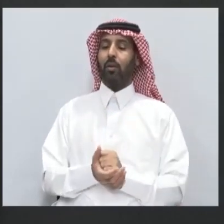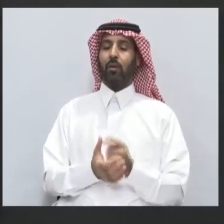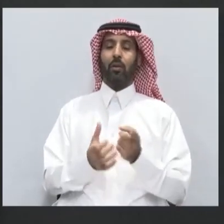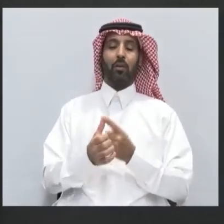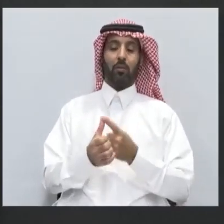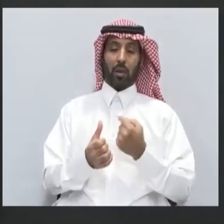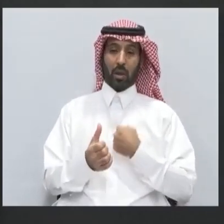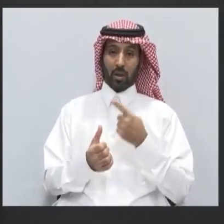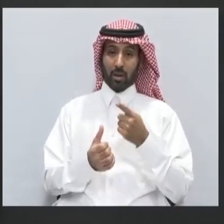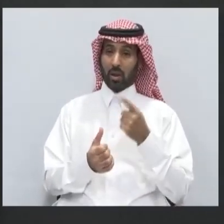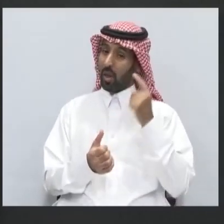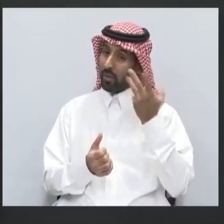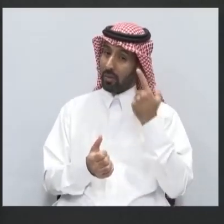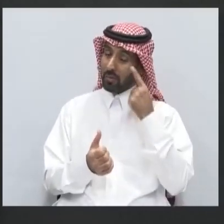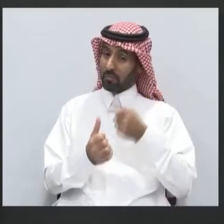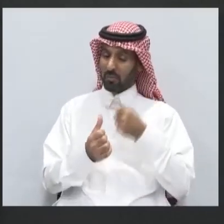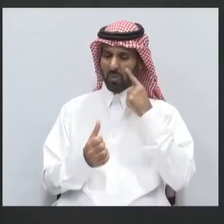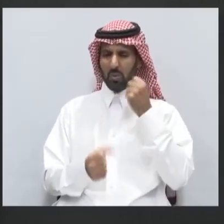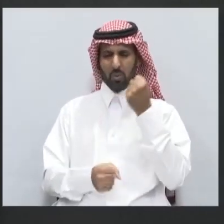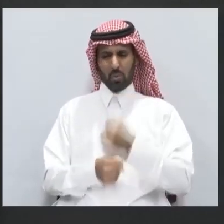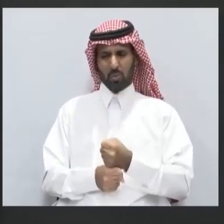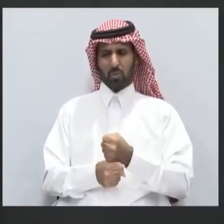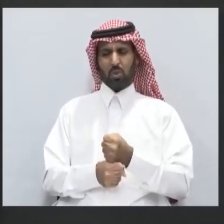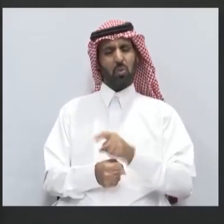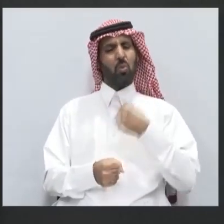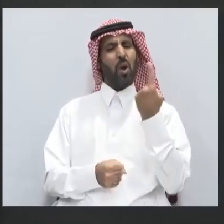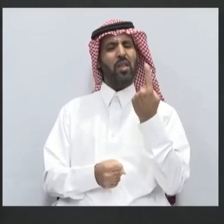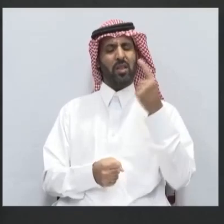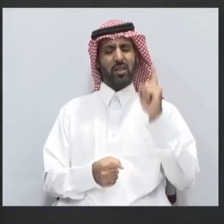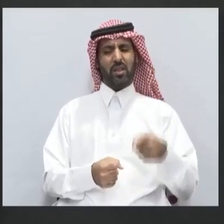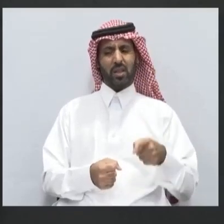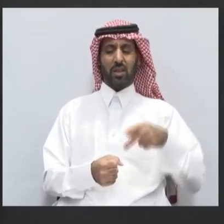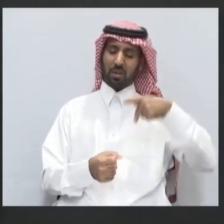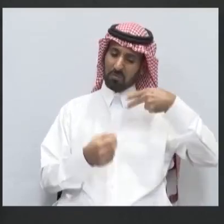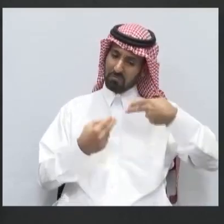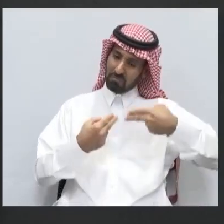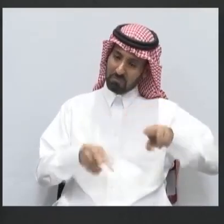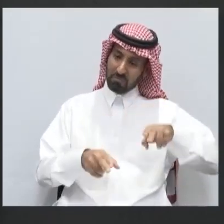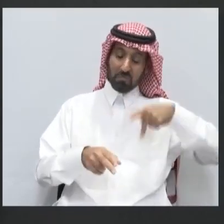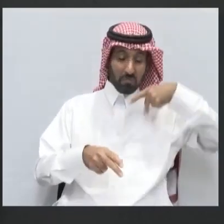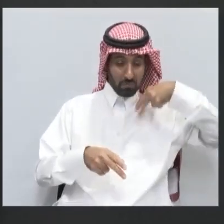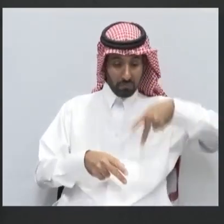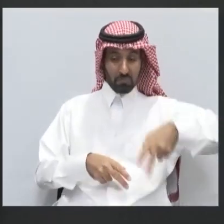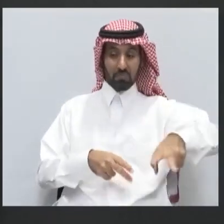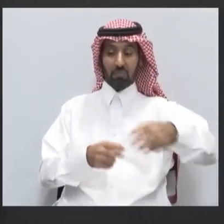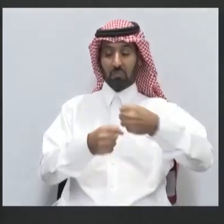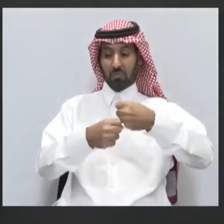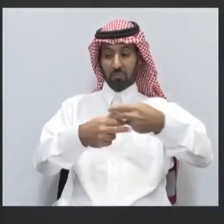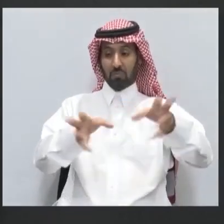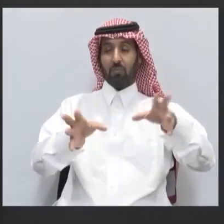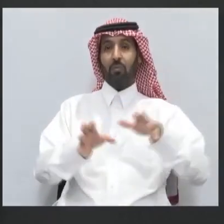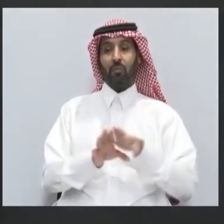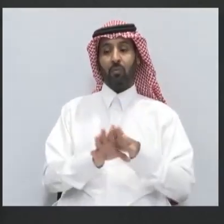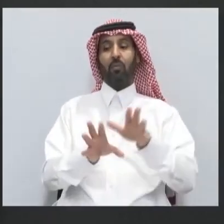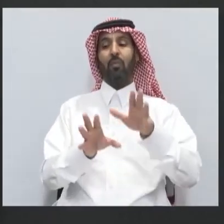one who was impatient. If he just waited for 24 hours, he would be released. Now he's